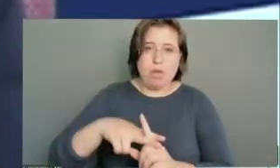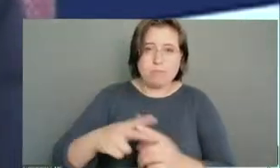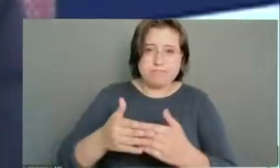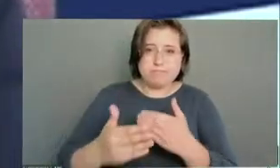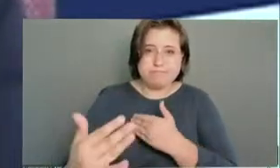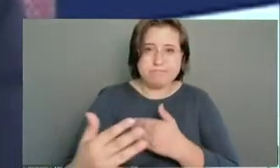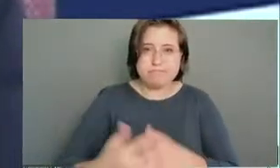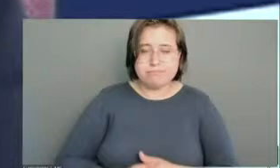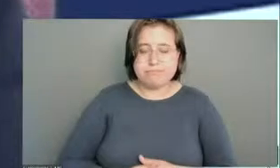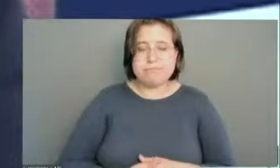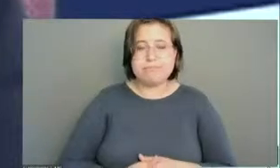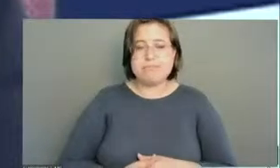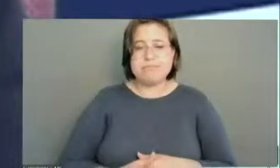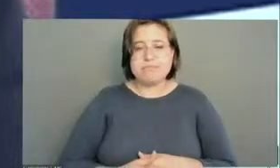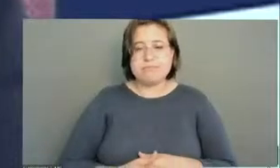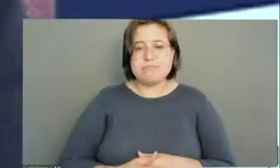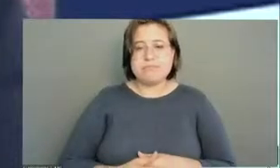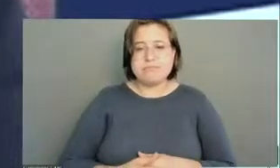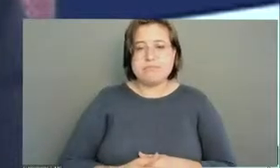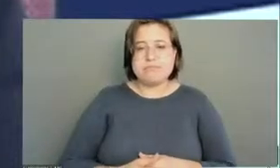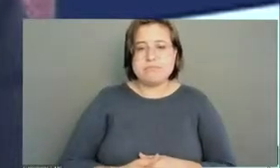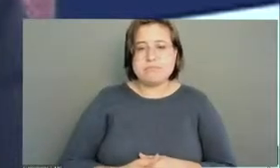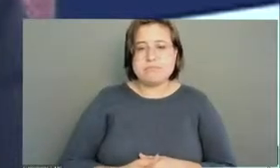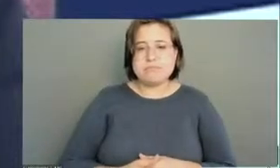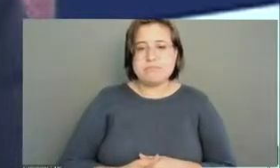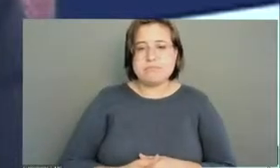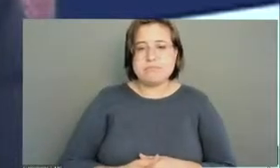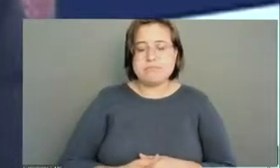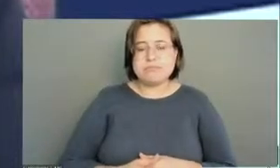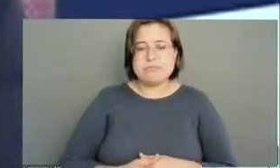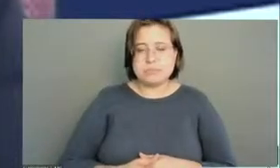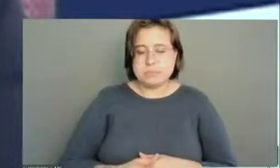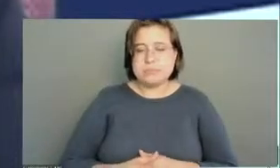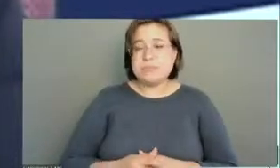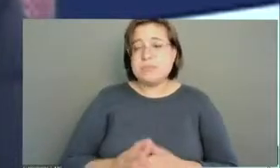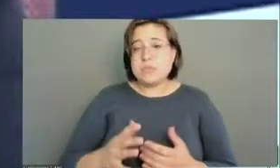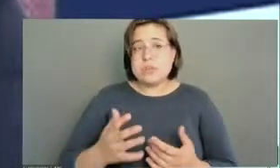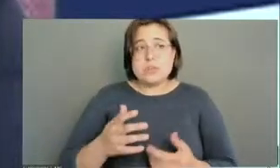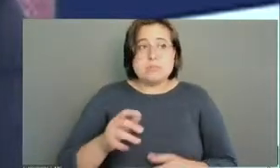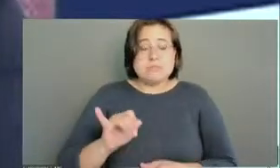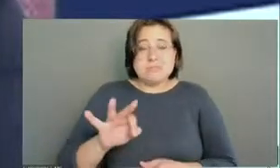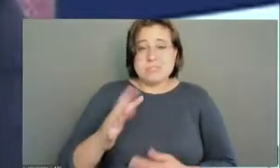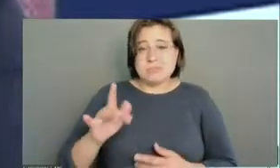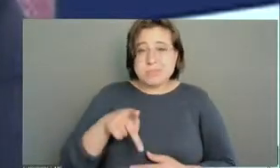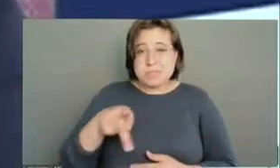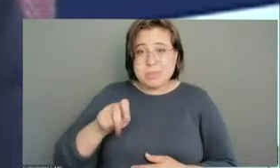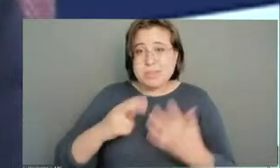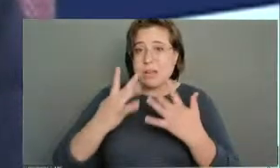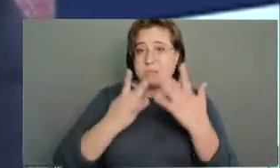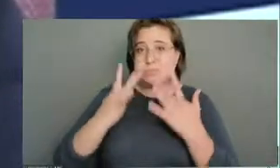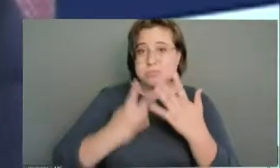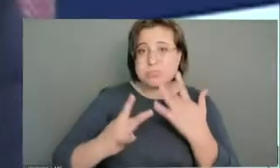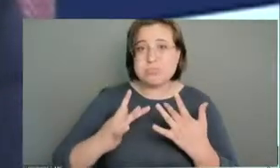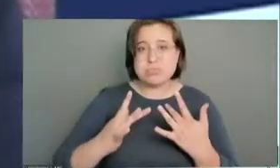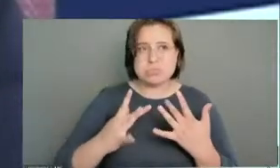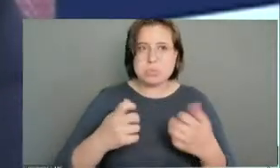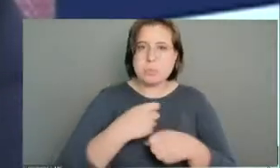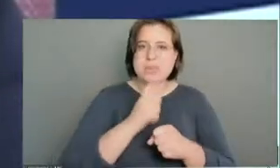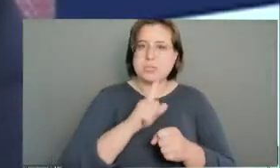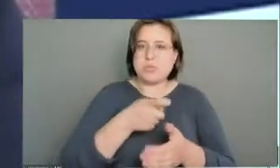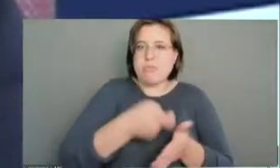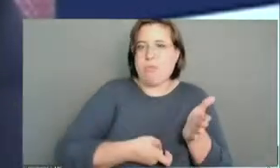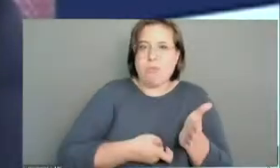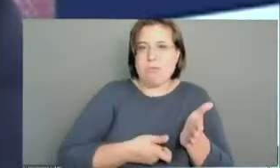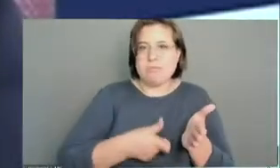relevant guidances, also making sure people need not worry about cost associated with purchasing protective masks,